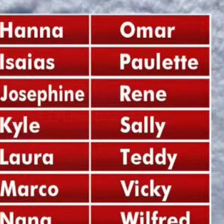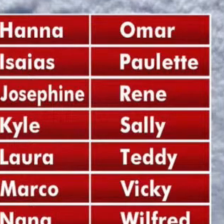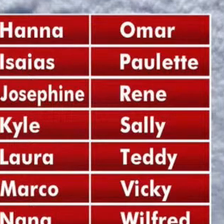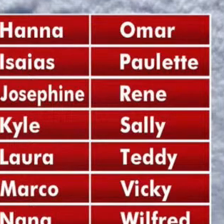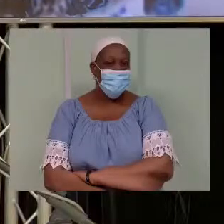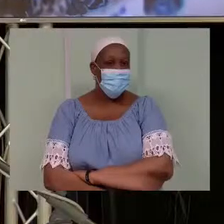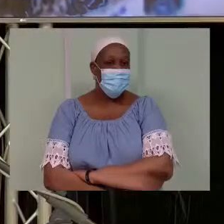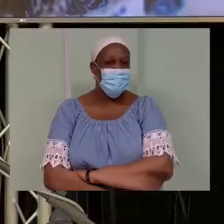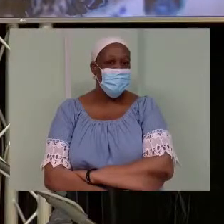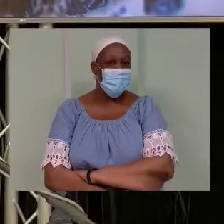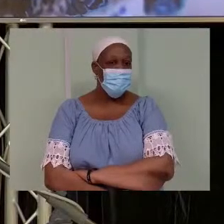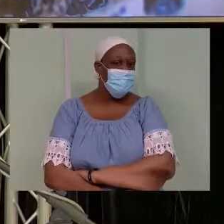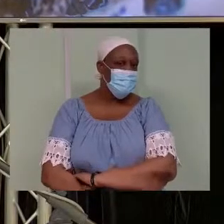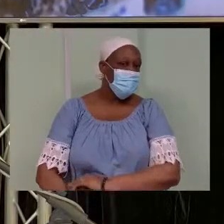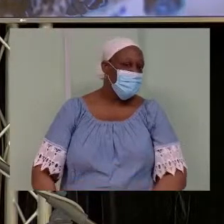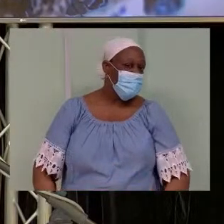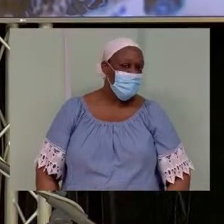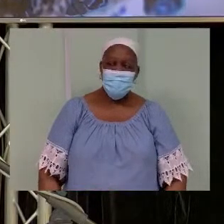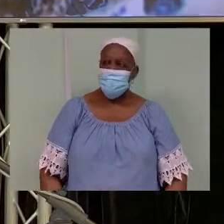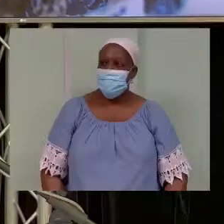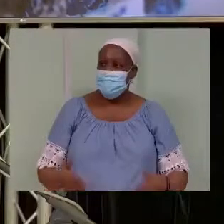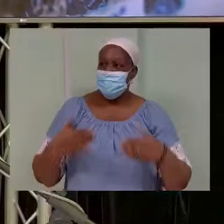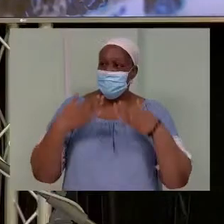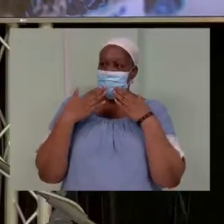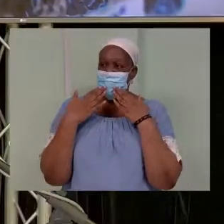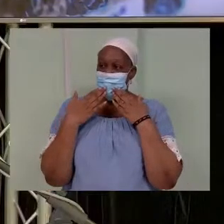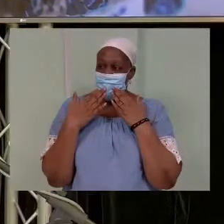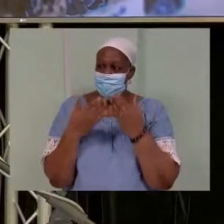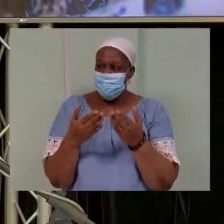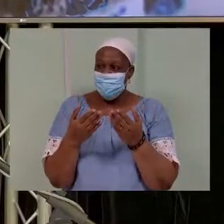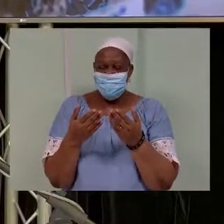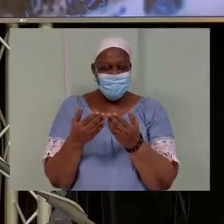Thank you very much, Mr. Samuel. For 1 minute, I